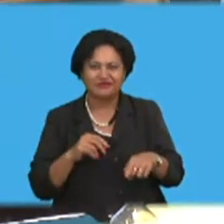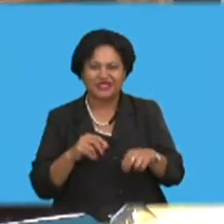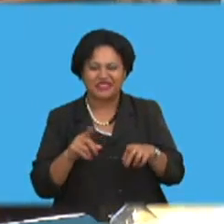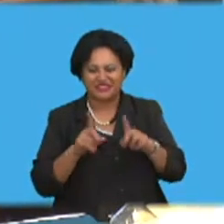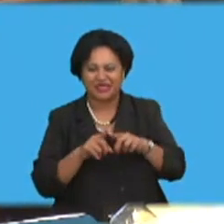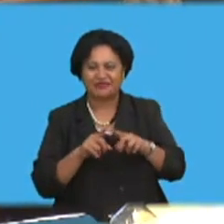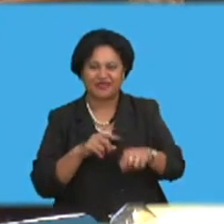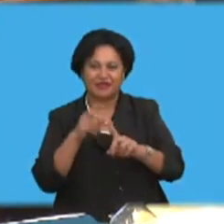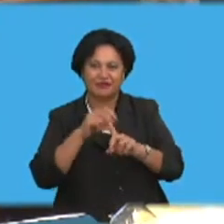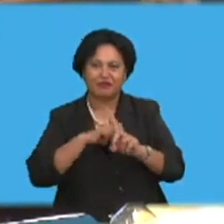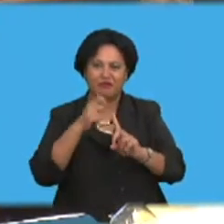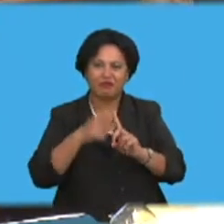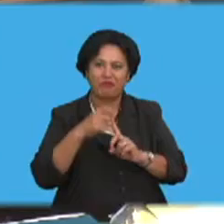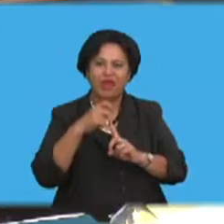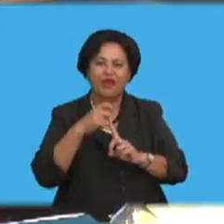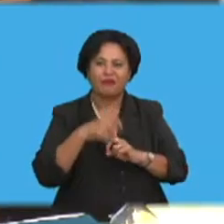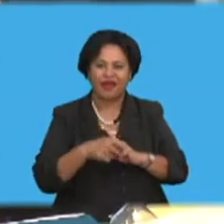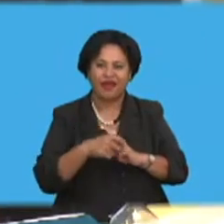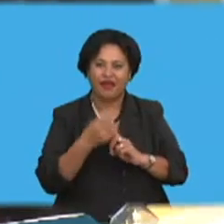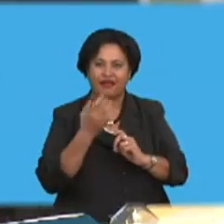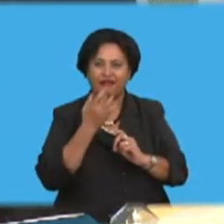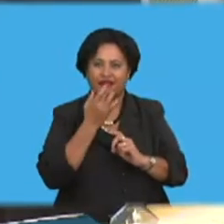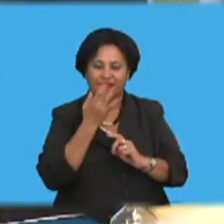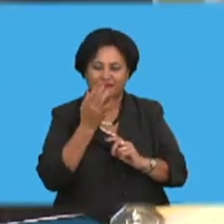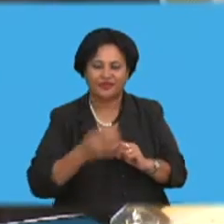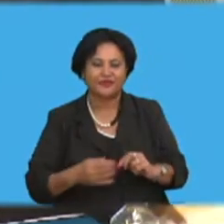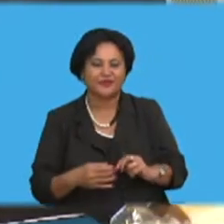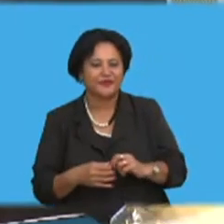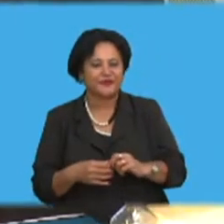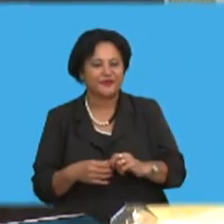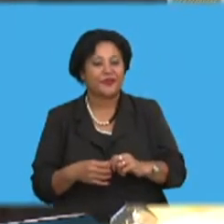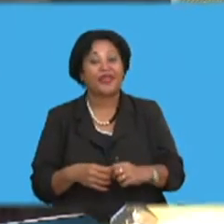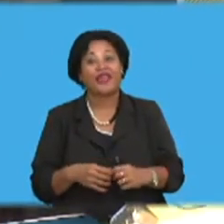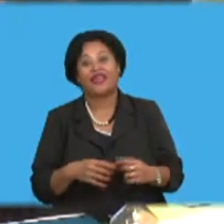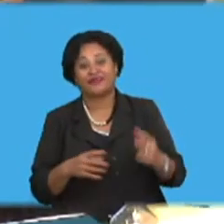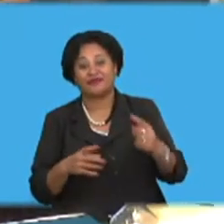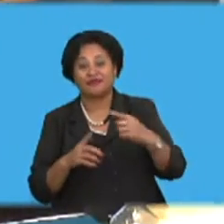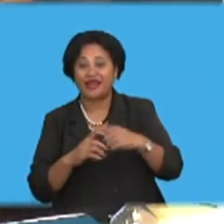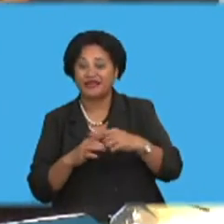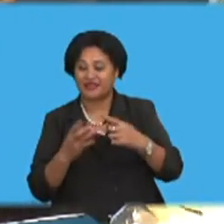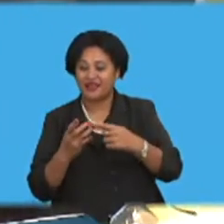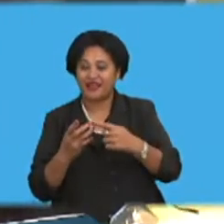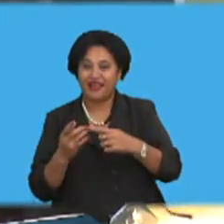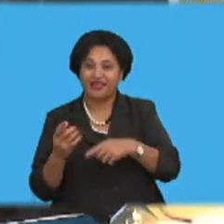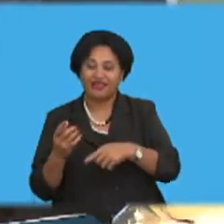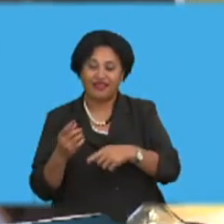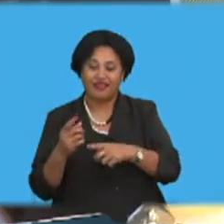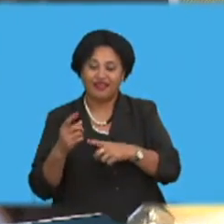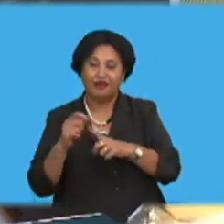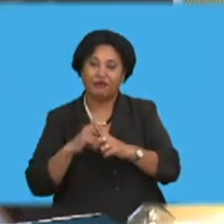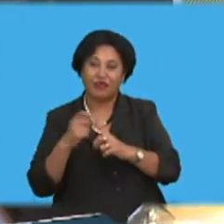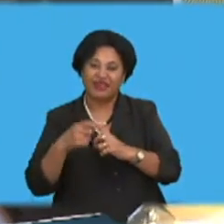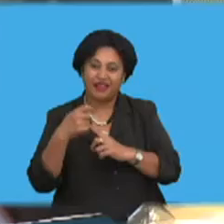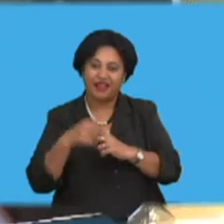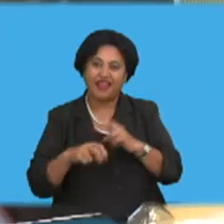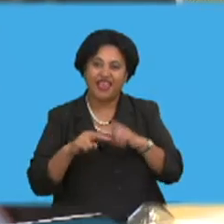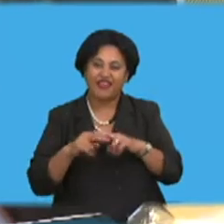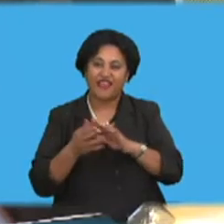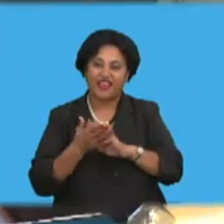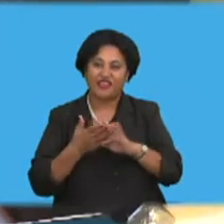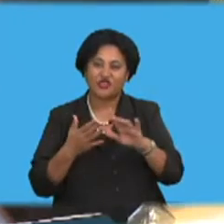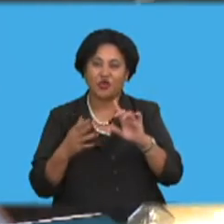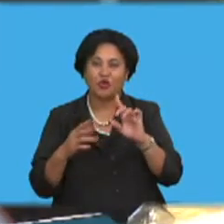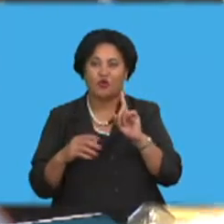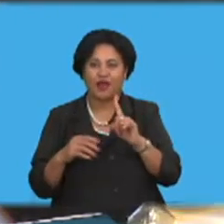Thank you, Honourable Member. And of course, FH118 named after